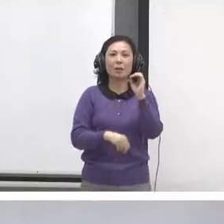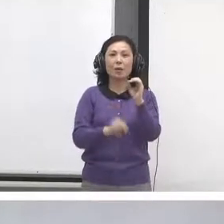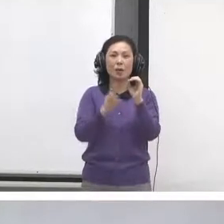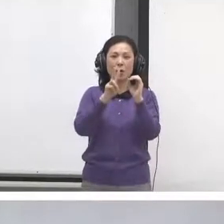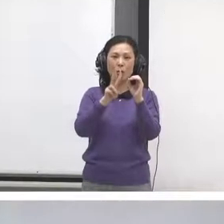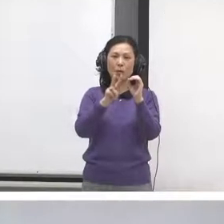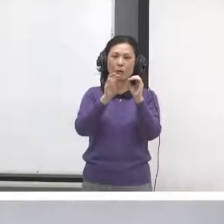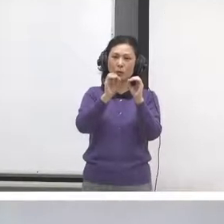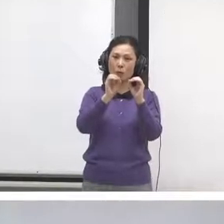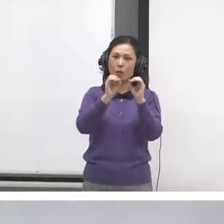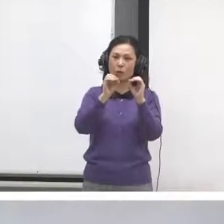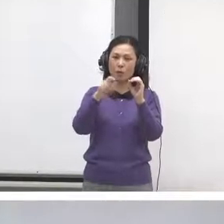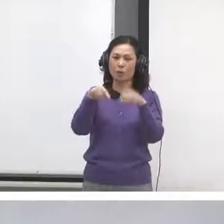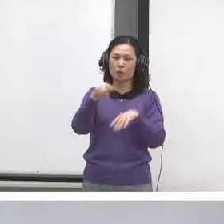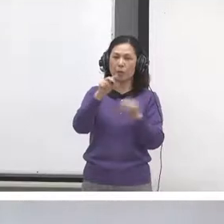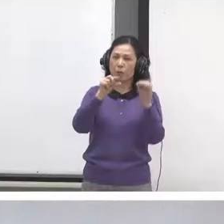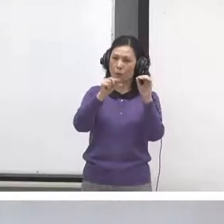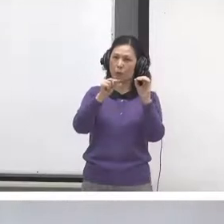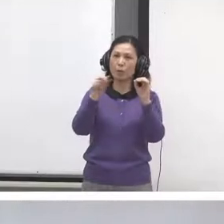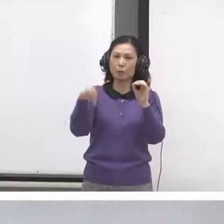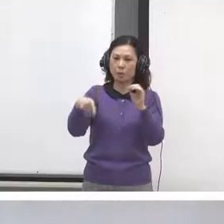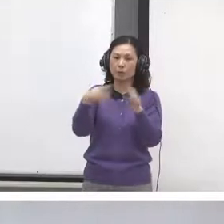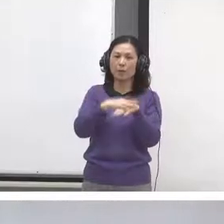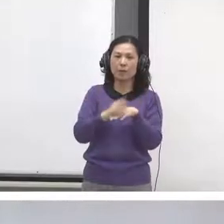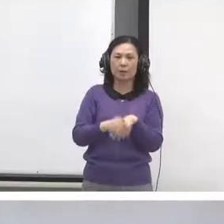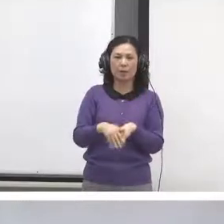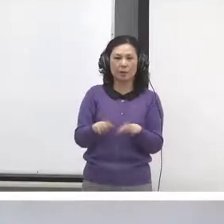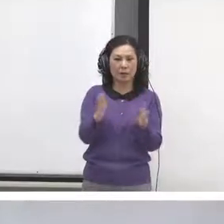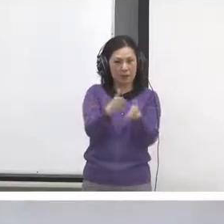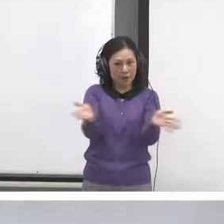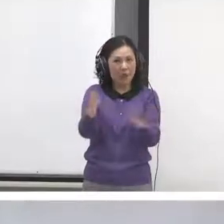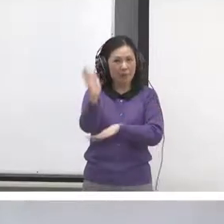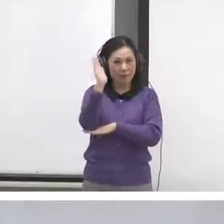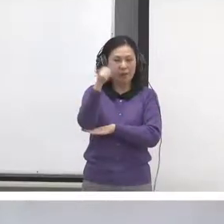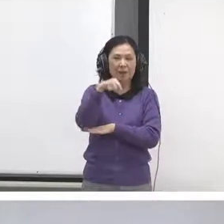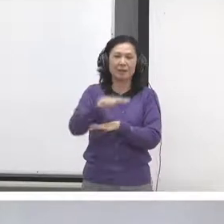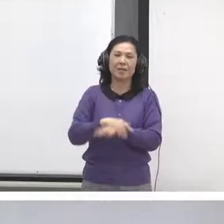partnership like a stupid government partnership.